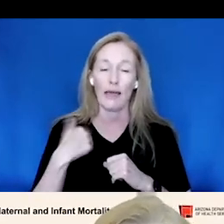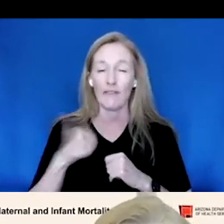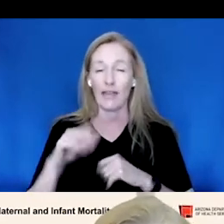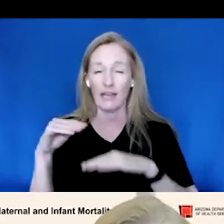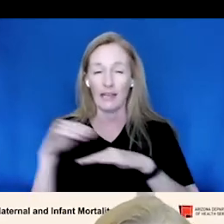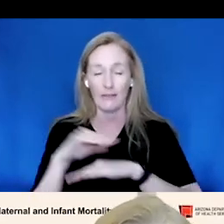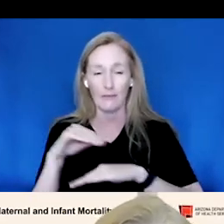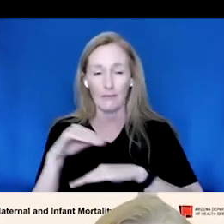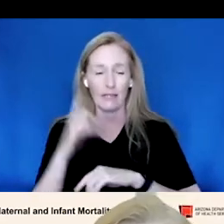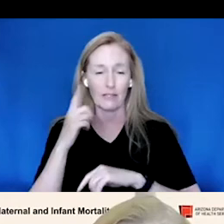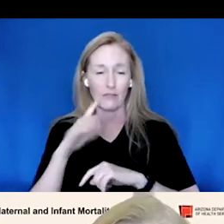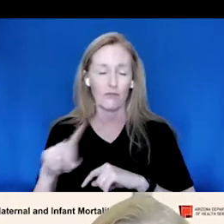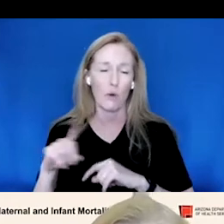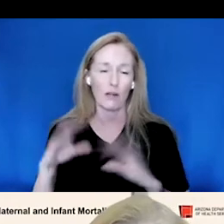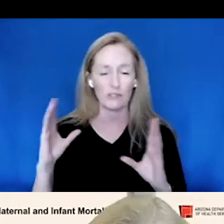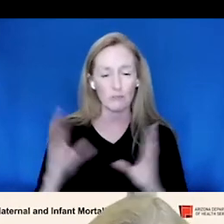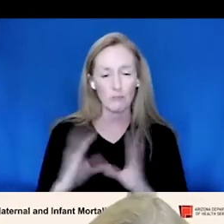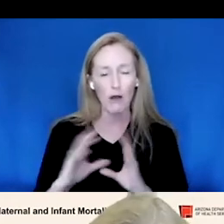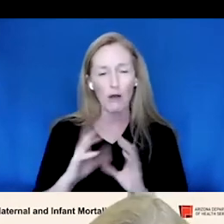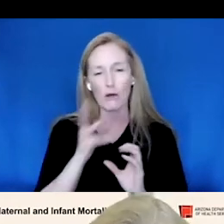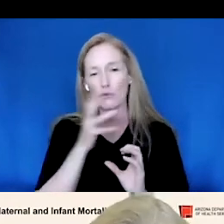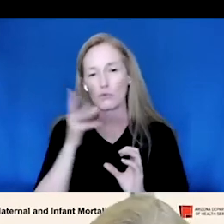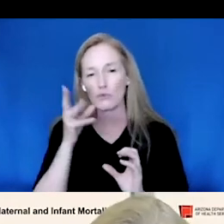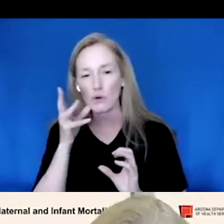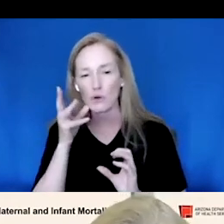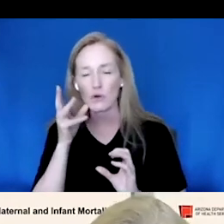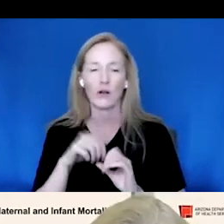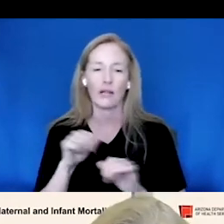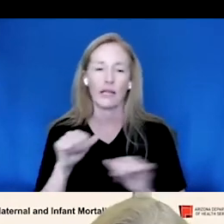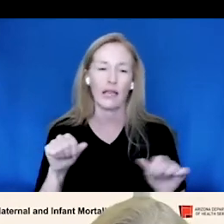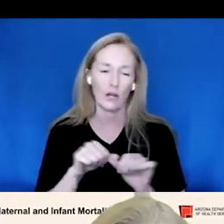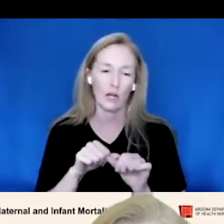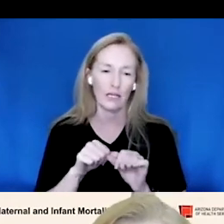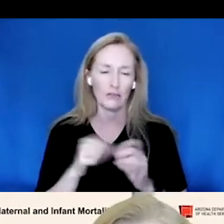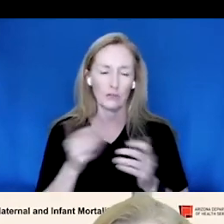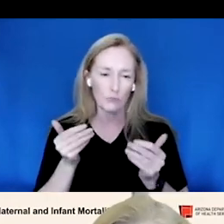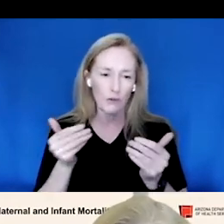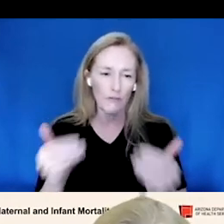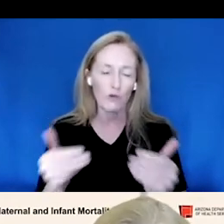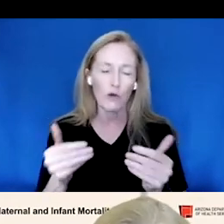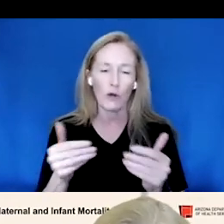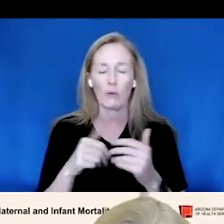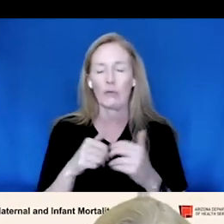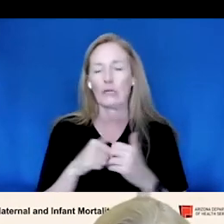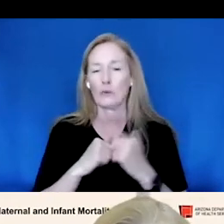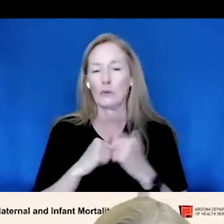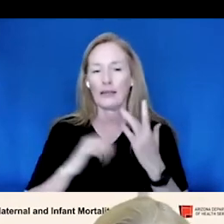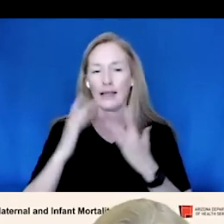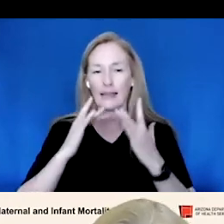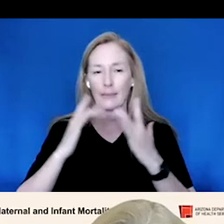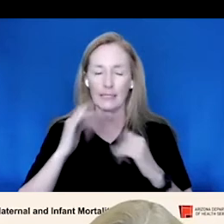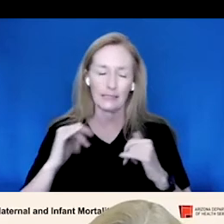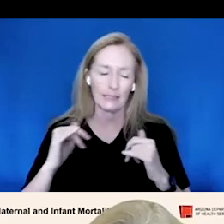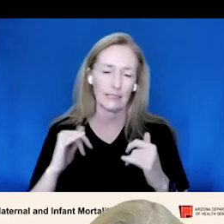needle on maternal and infant health with limited resources? And where is the best place to